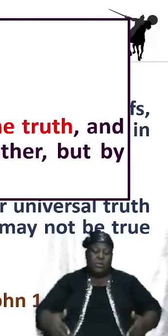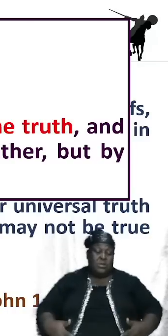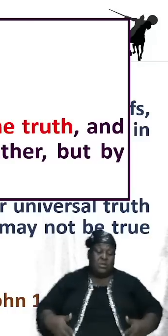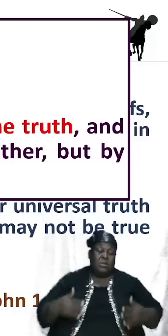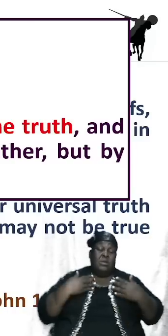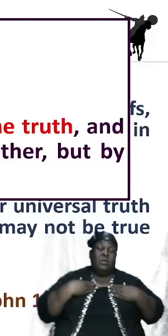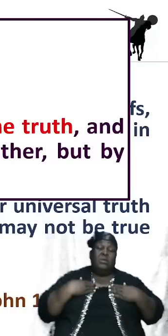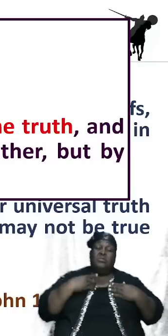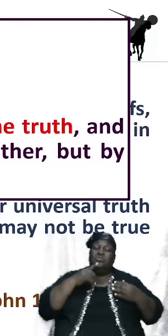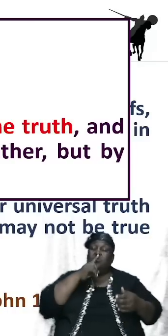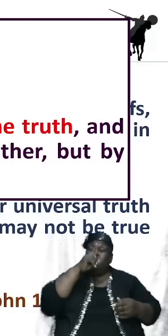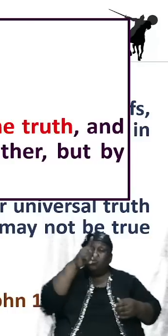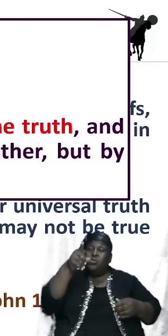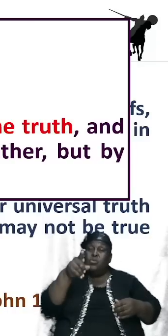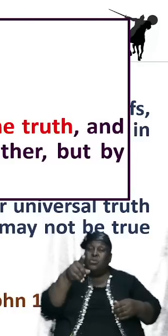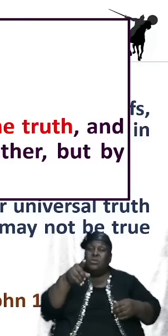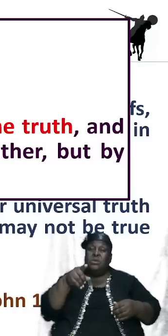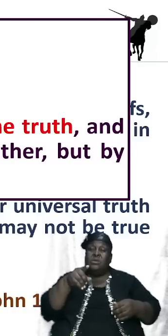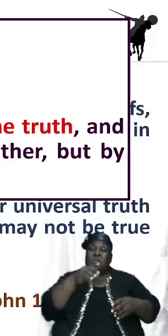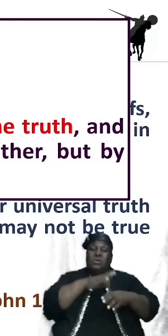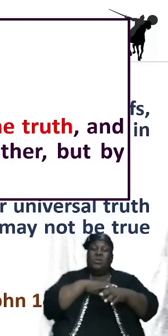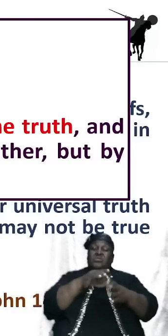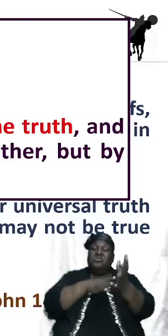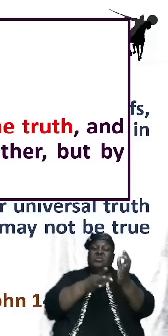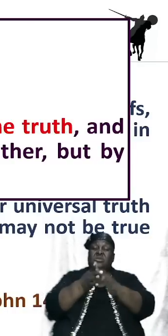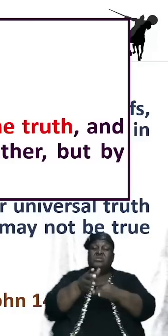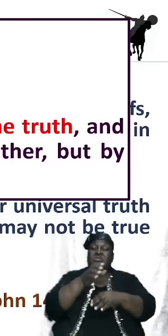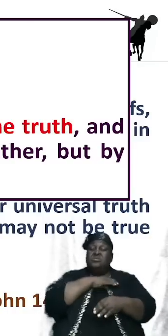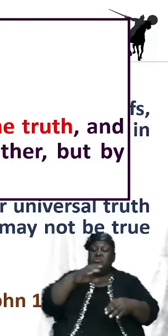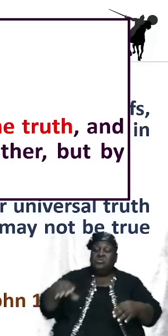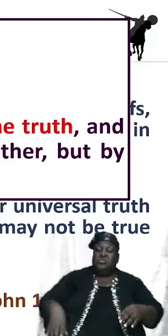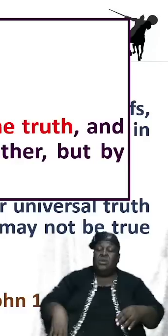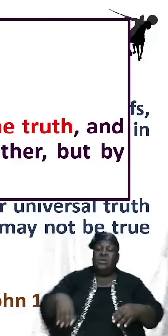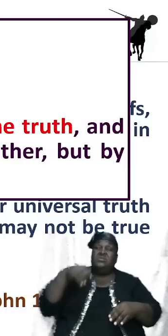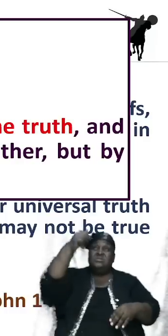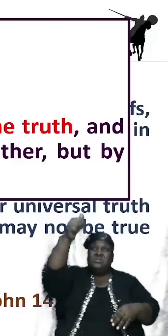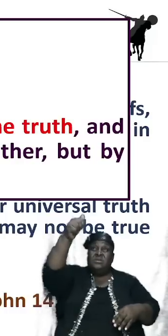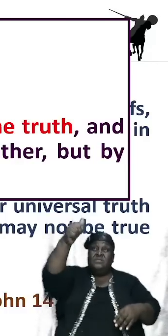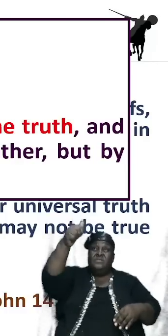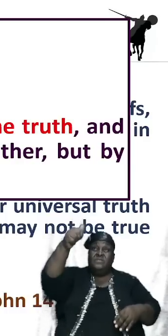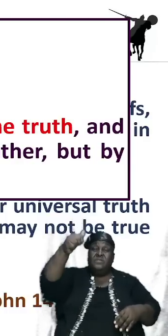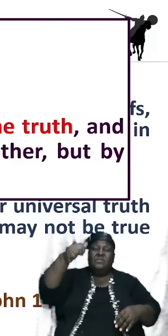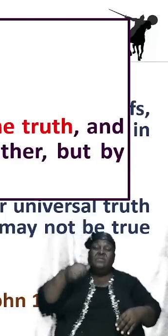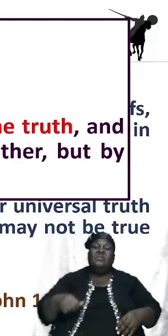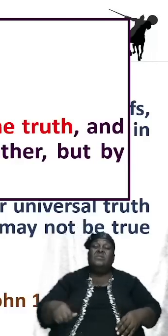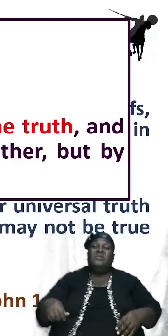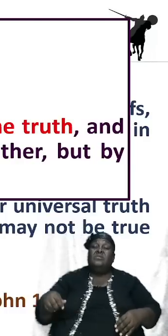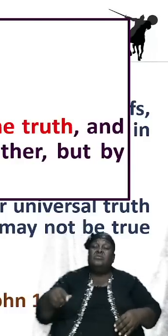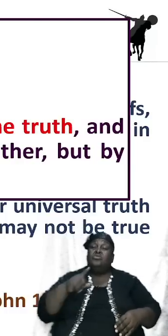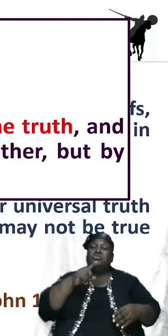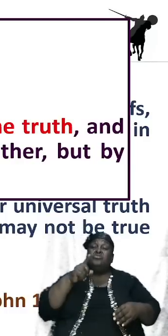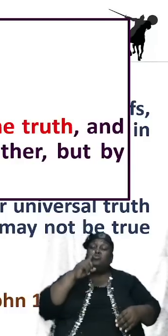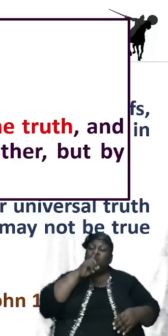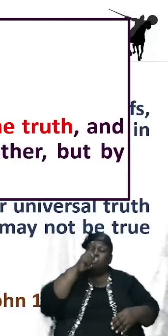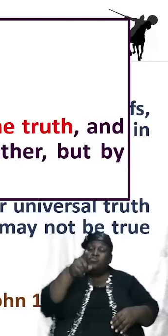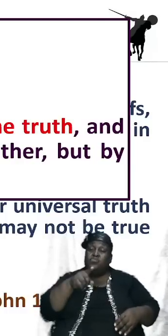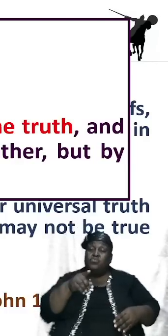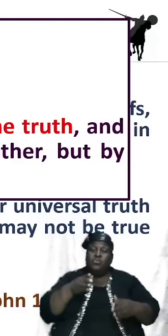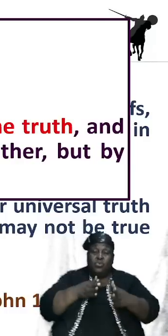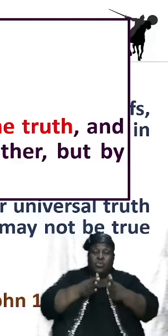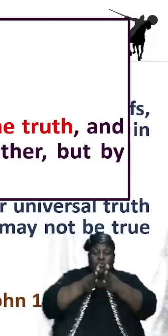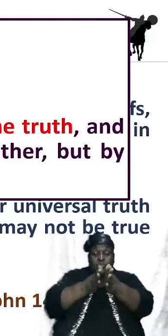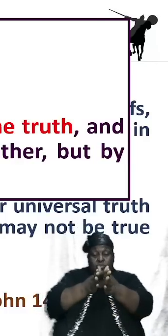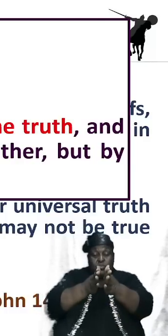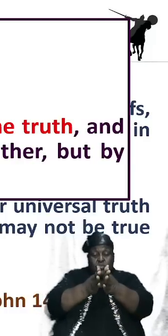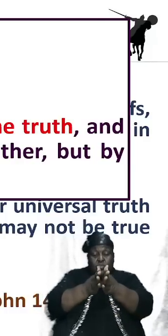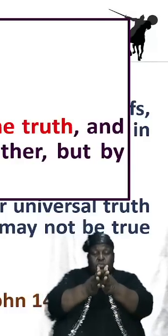is based upon Jesus Christ himself. Amen. And guess what we know about Jesus is absolute truth. It is narrow. He will